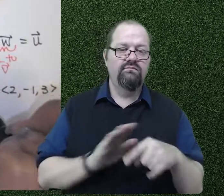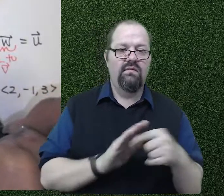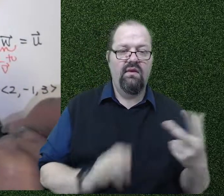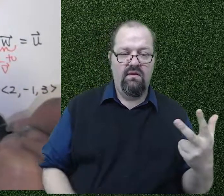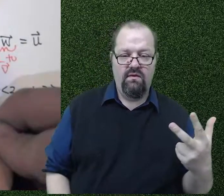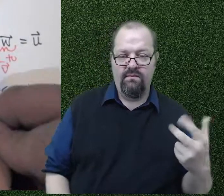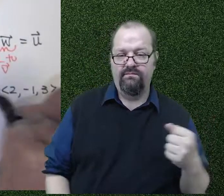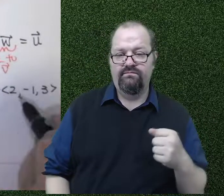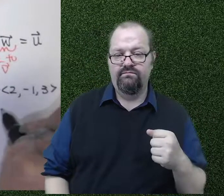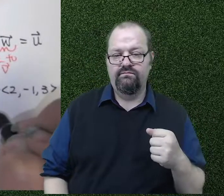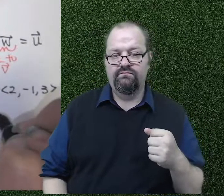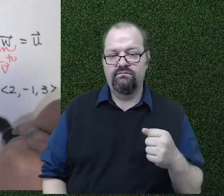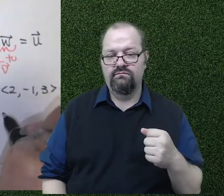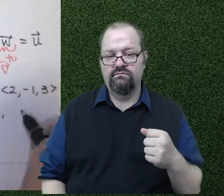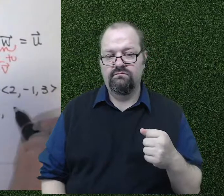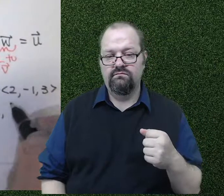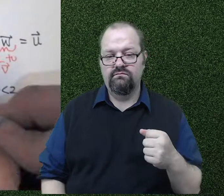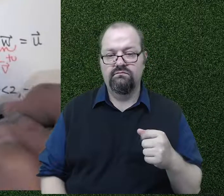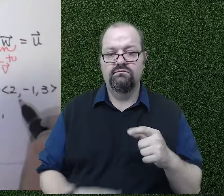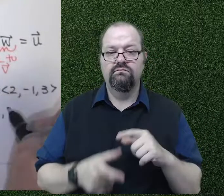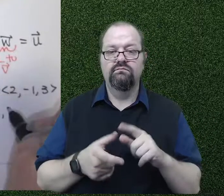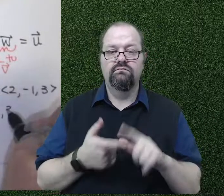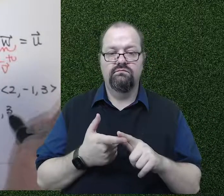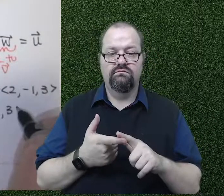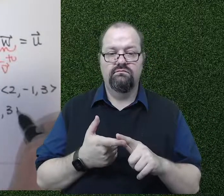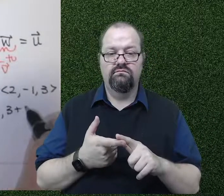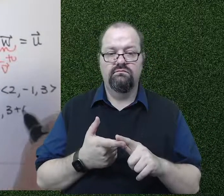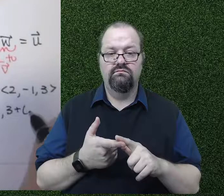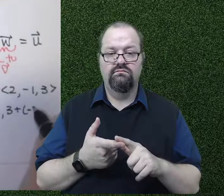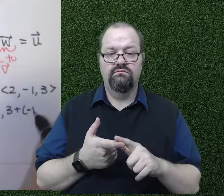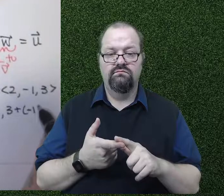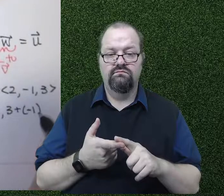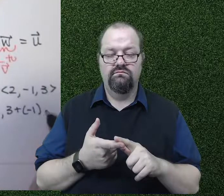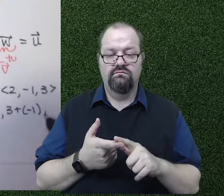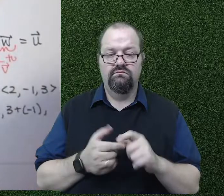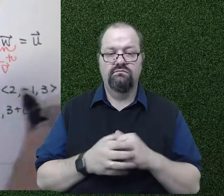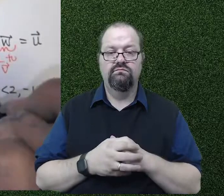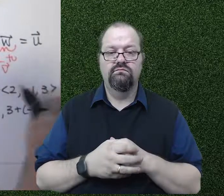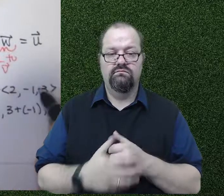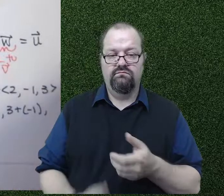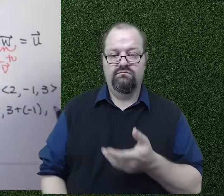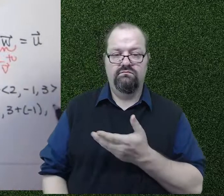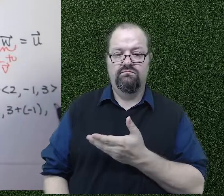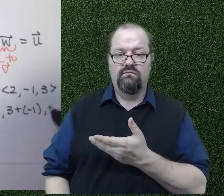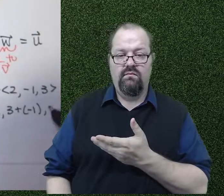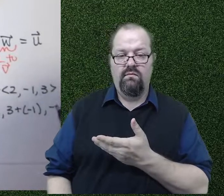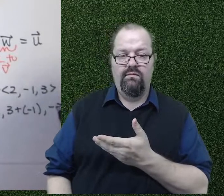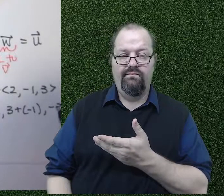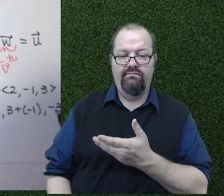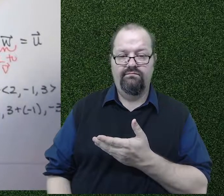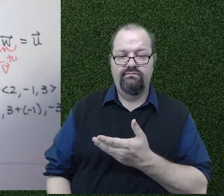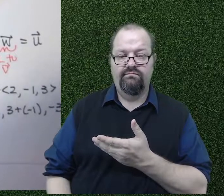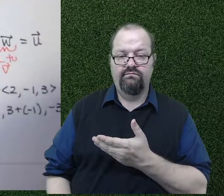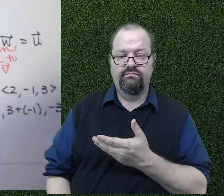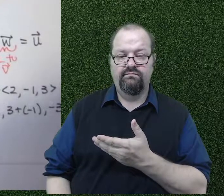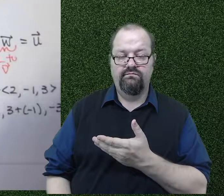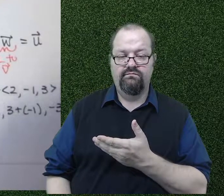let's do that. I have 6 plus 2, and 3 plus negative 1, and negative 3 plus 3.